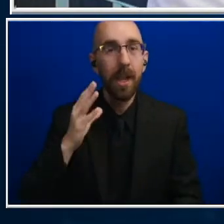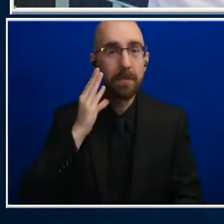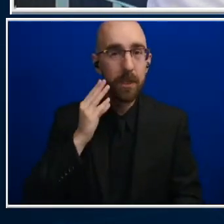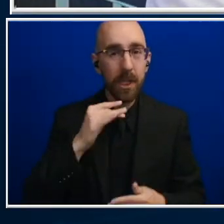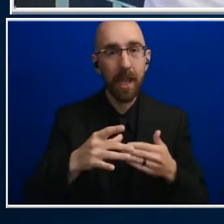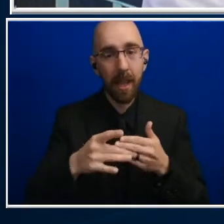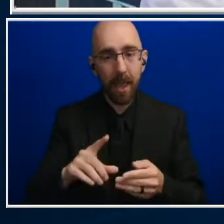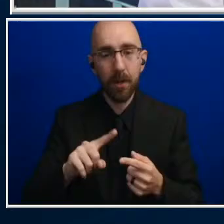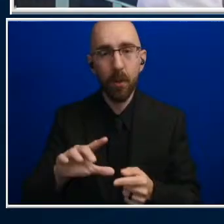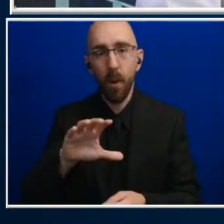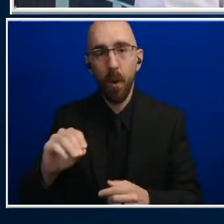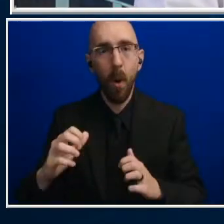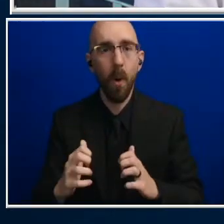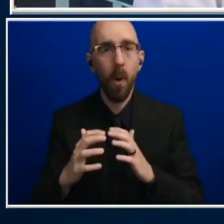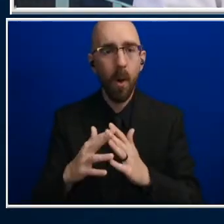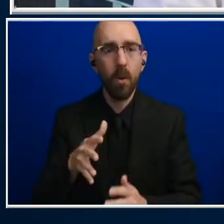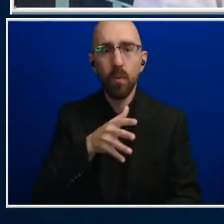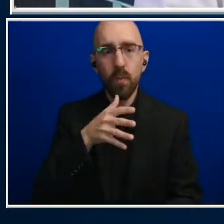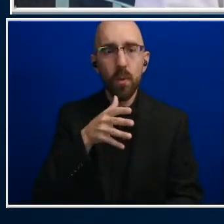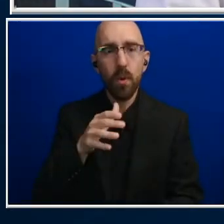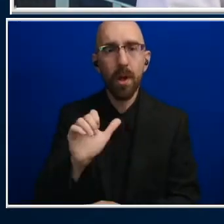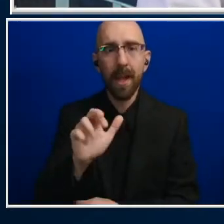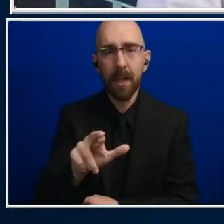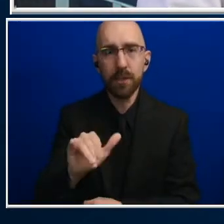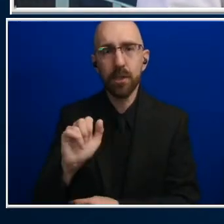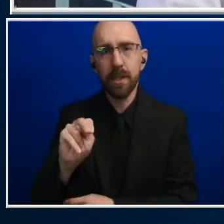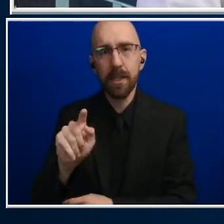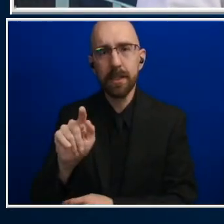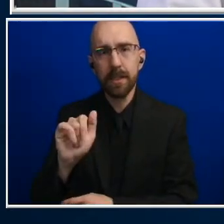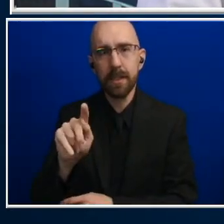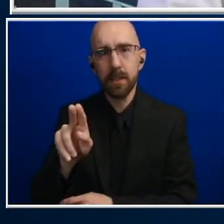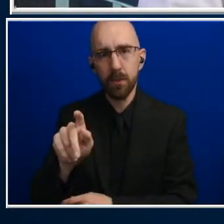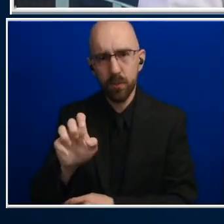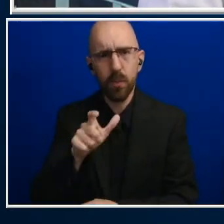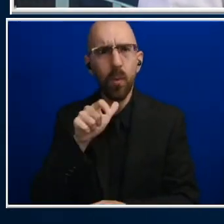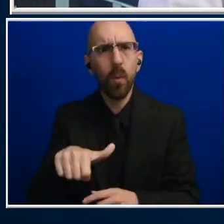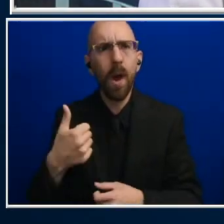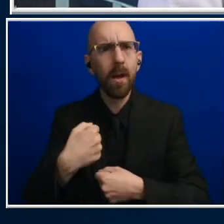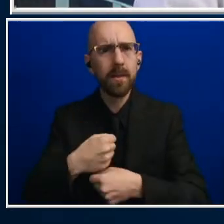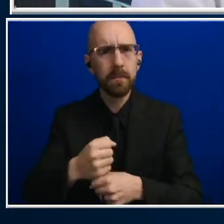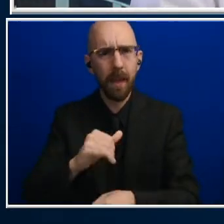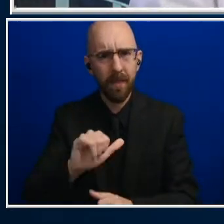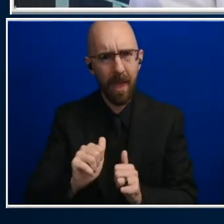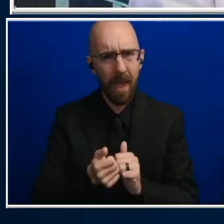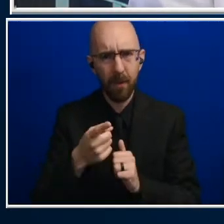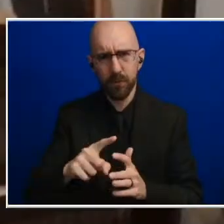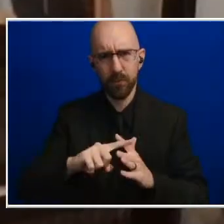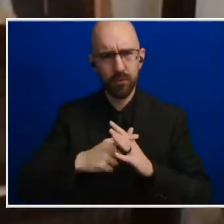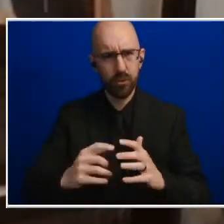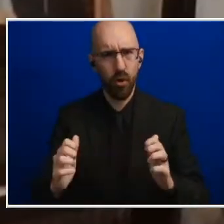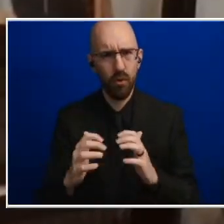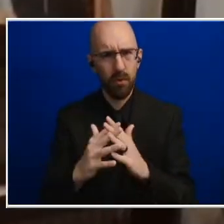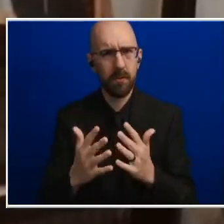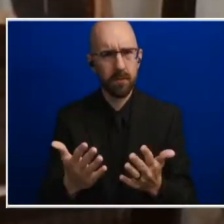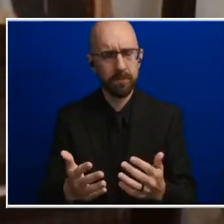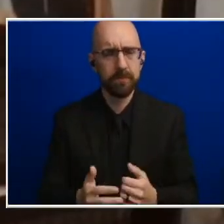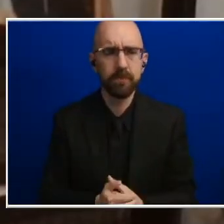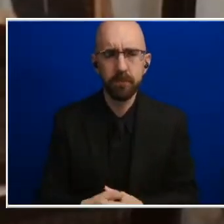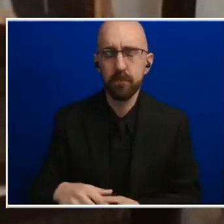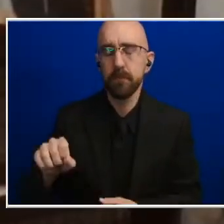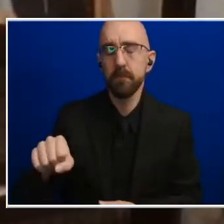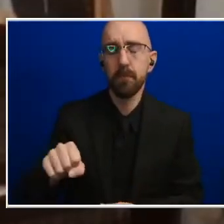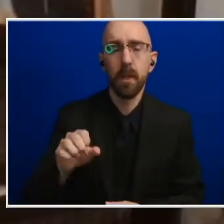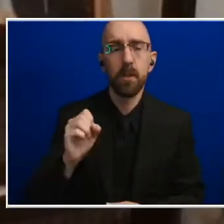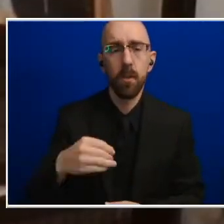Rural Cancer Institute. Who else was involved in creating that, and how did you get it started? Yeah, so I went to